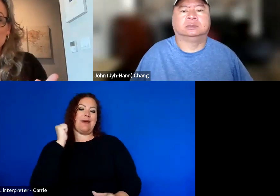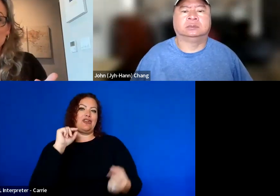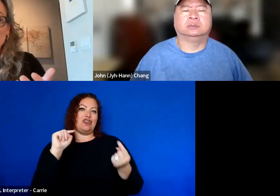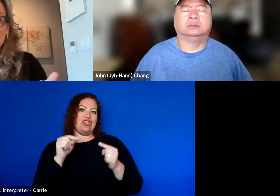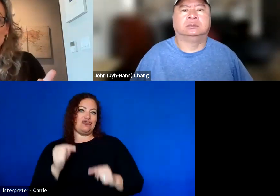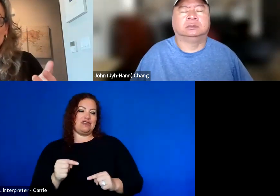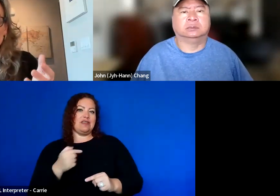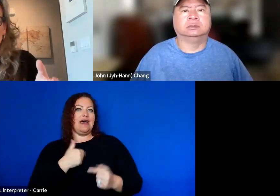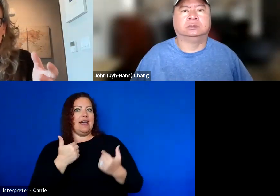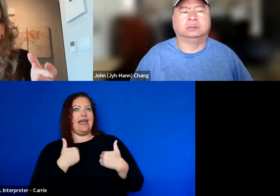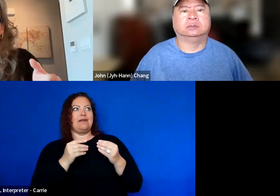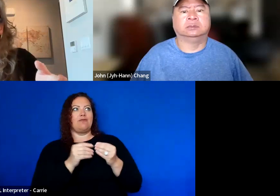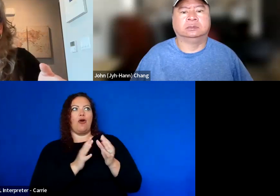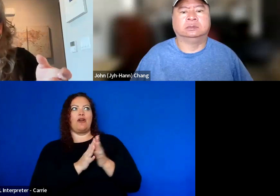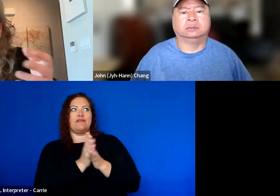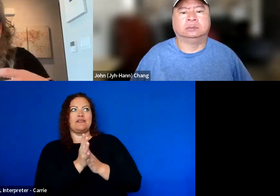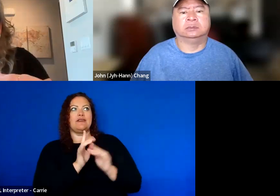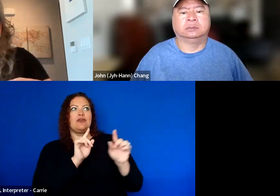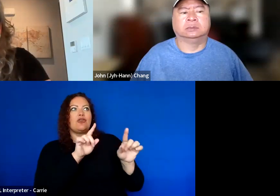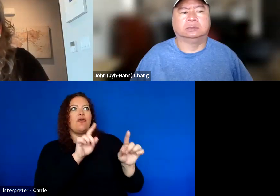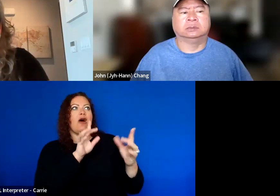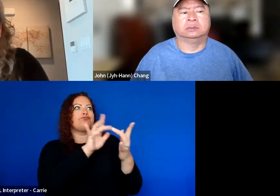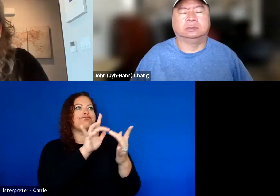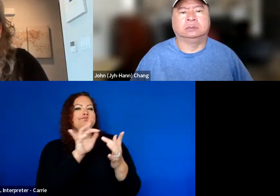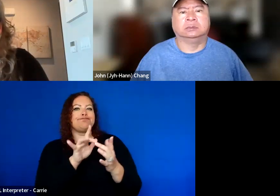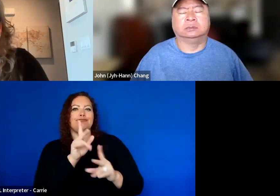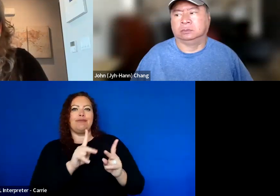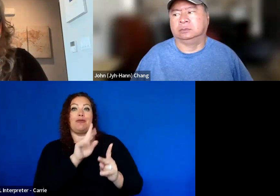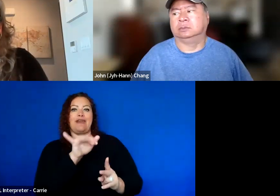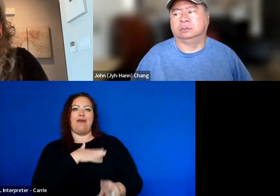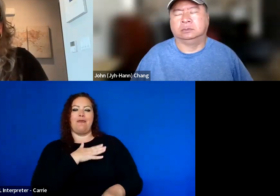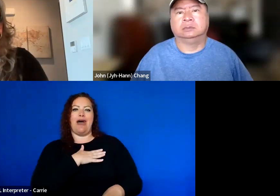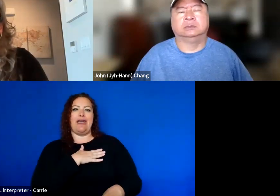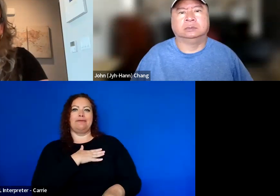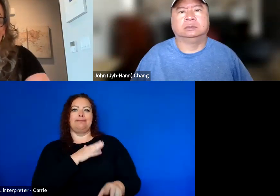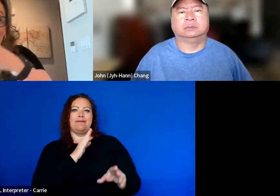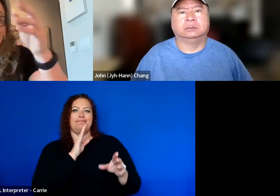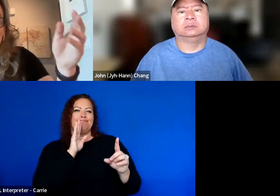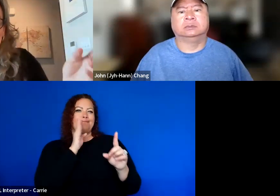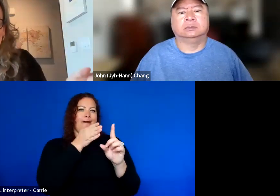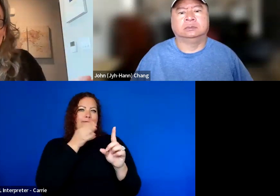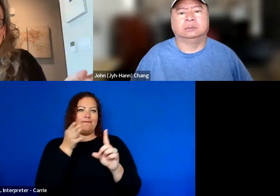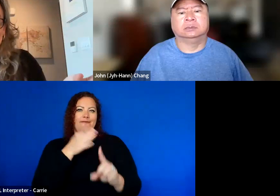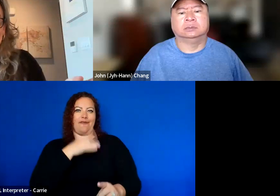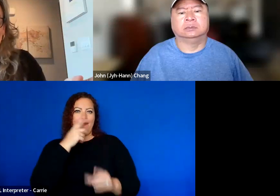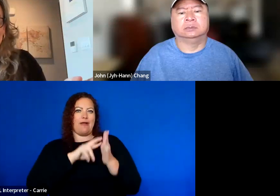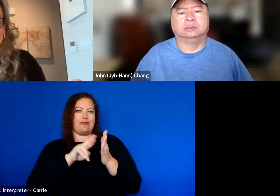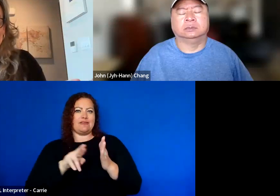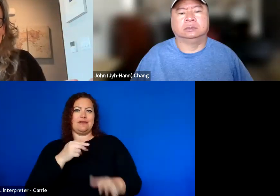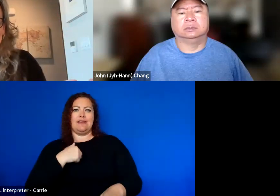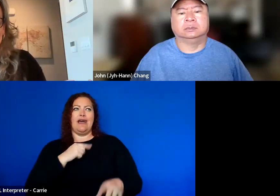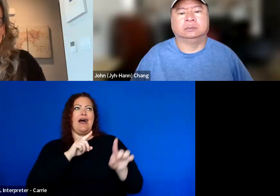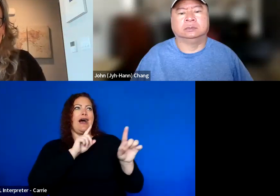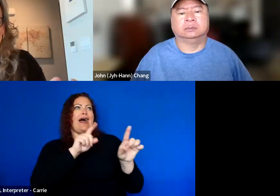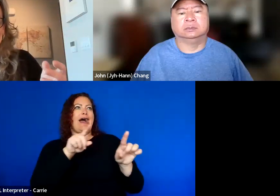motivation to go out and collect people to be my subjects for my research. So I went to all sorts of